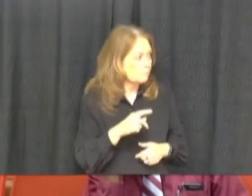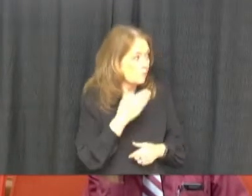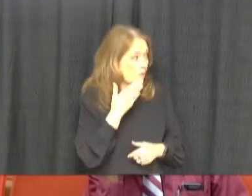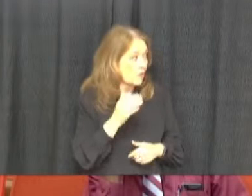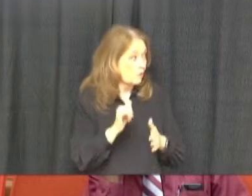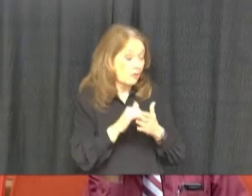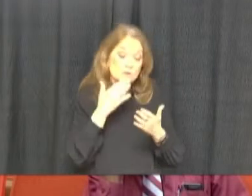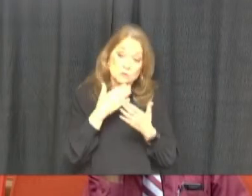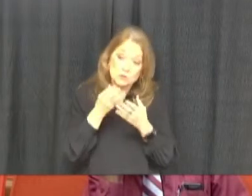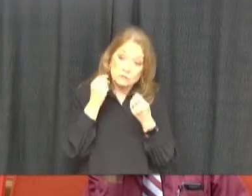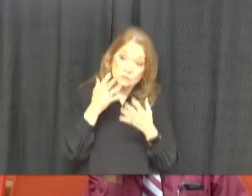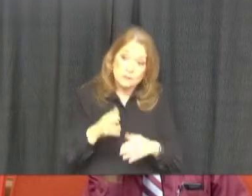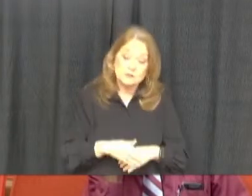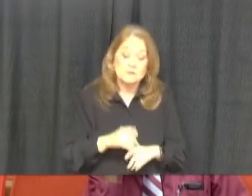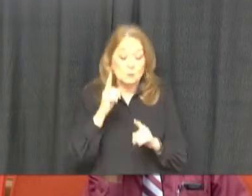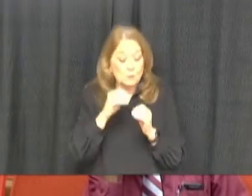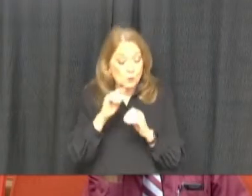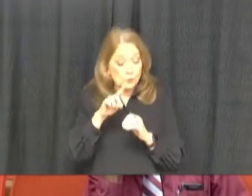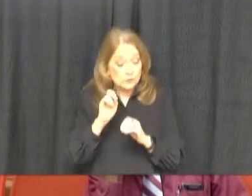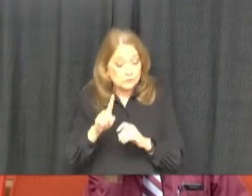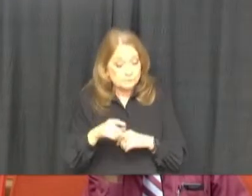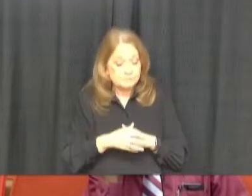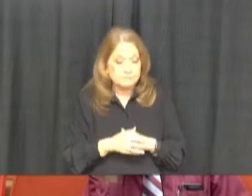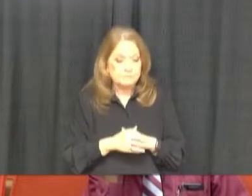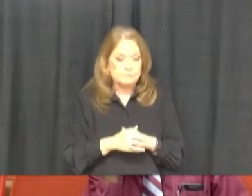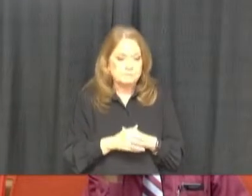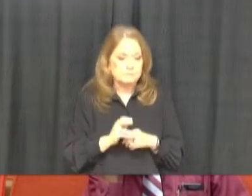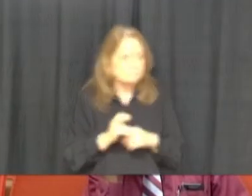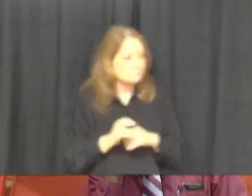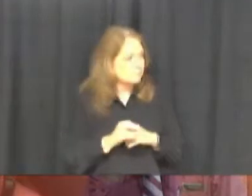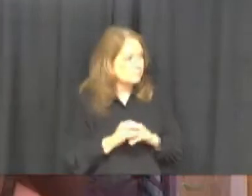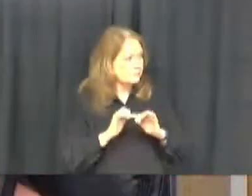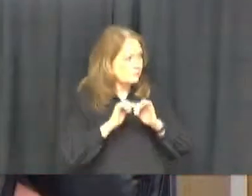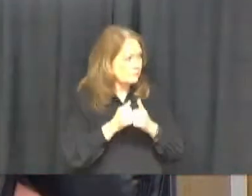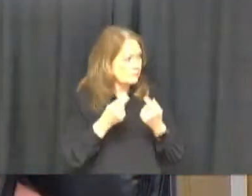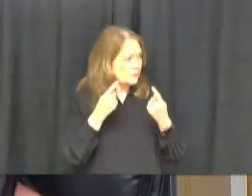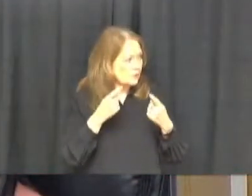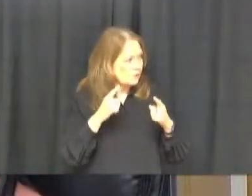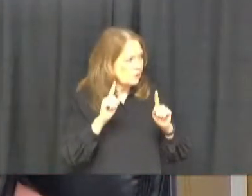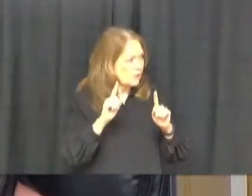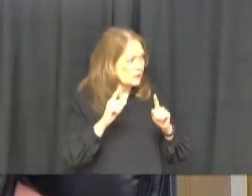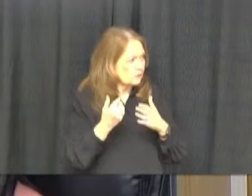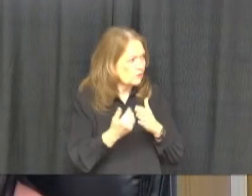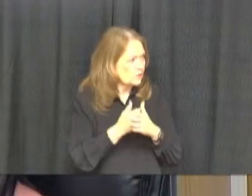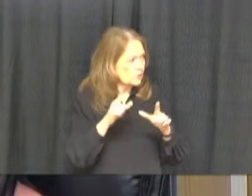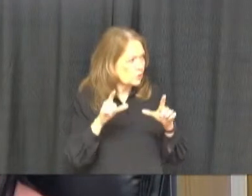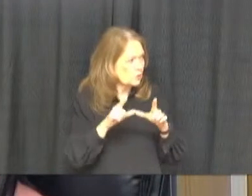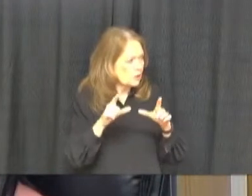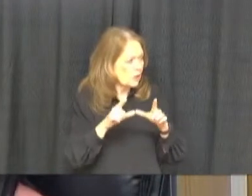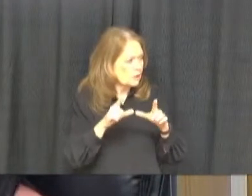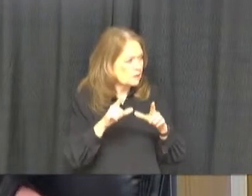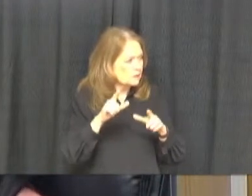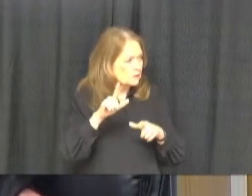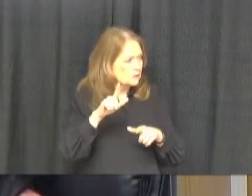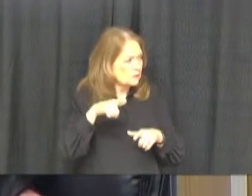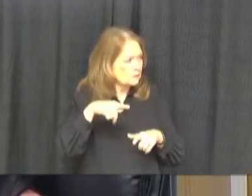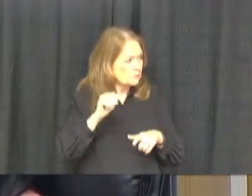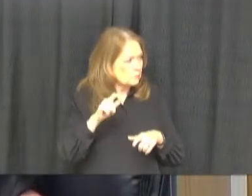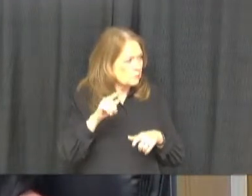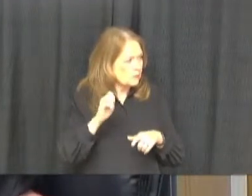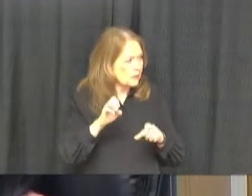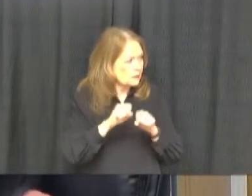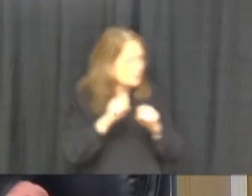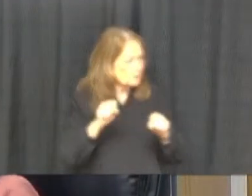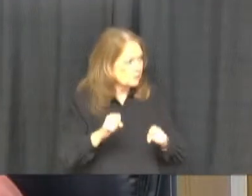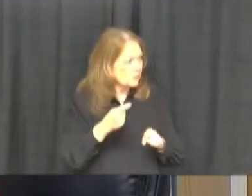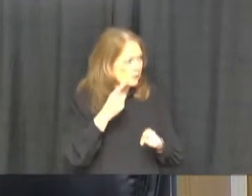That's some good information. And then one more question. Yes, ma'am. How effective has the new license plate system been for